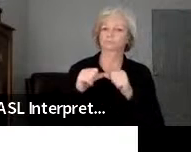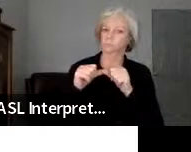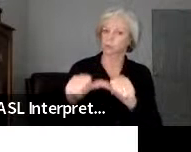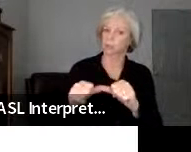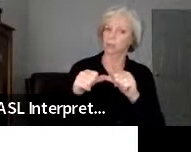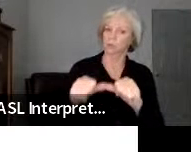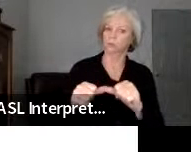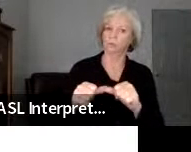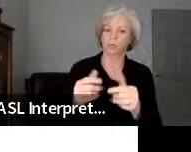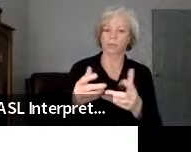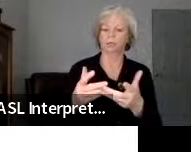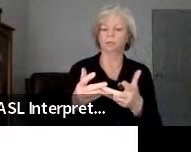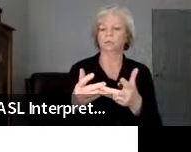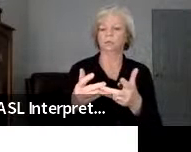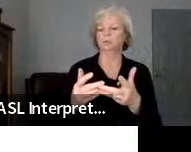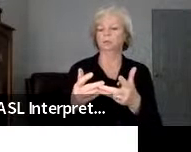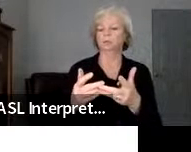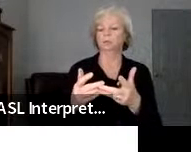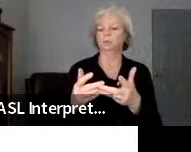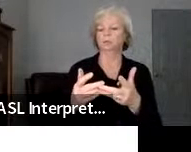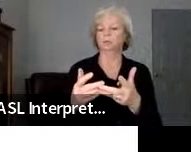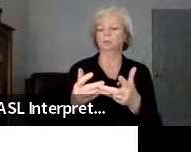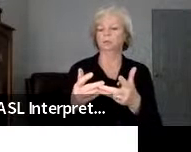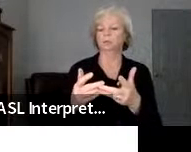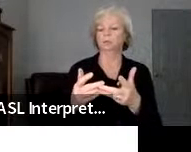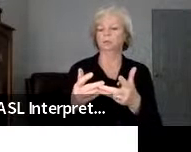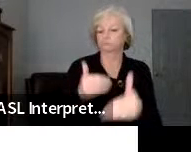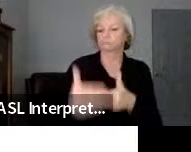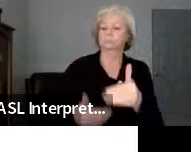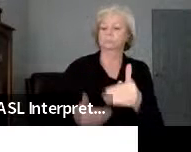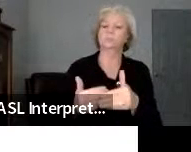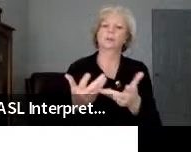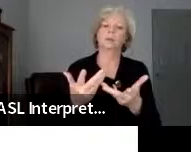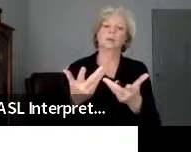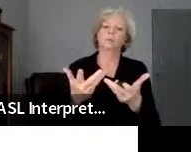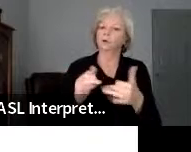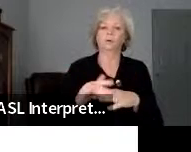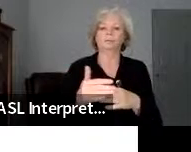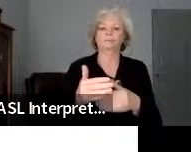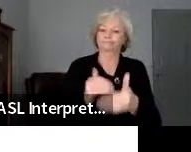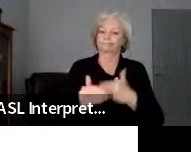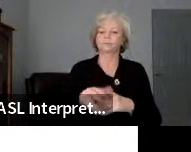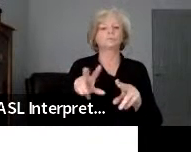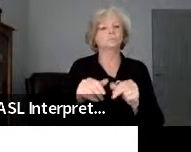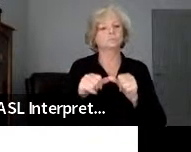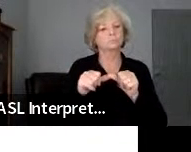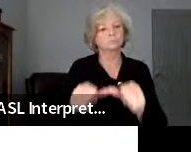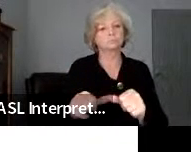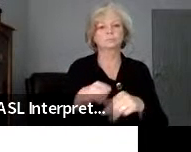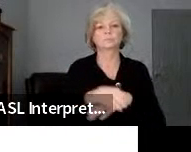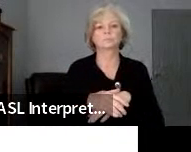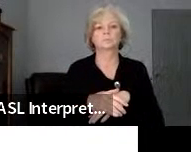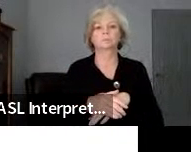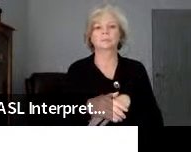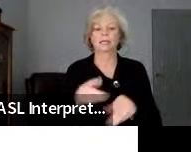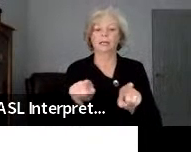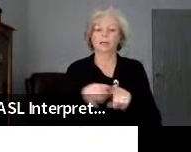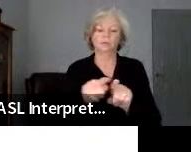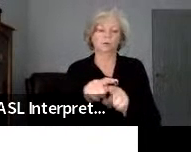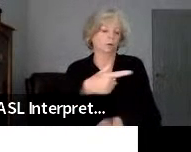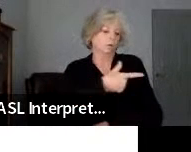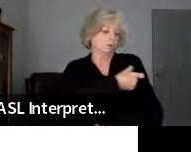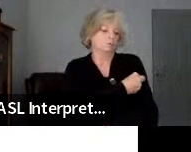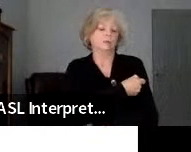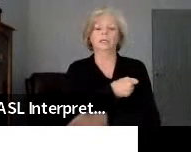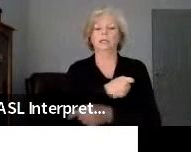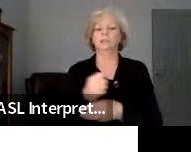division operations have started some integration back with our acute communicable disease unit and our immunization program. So